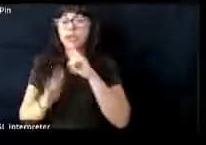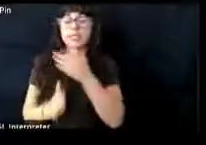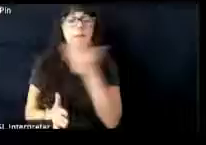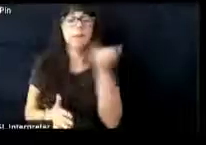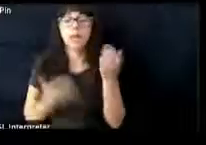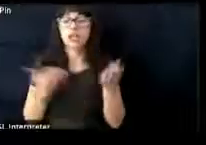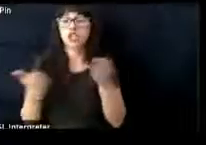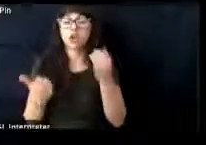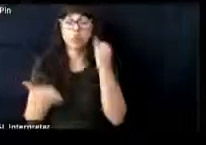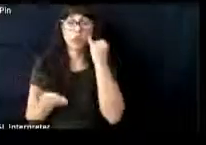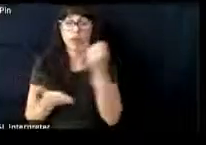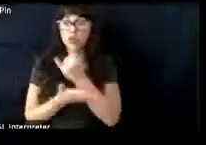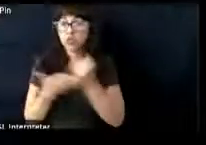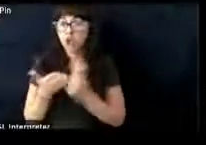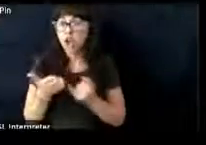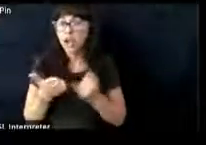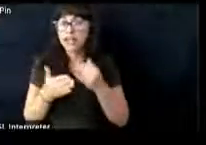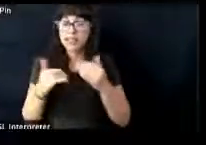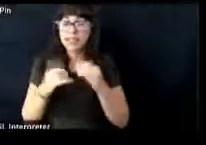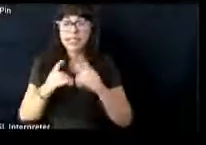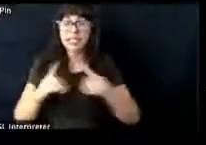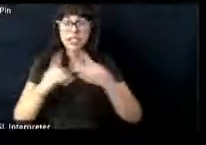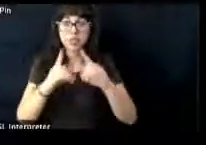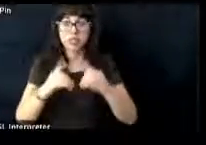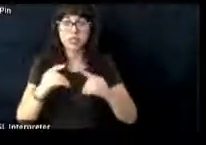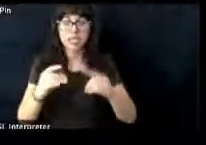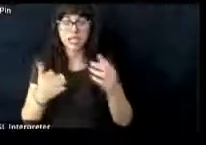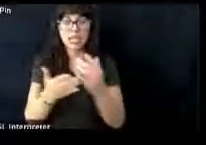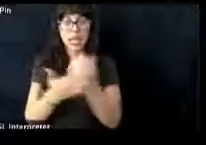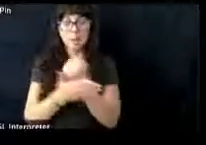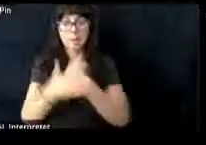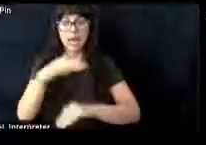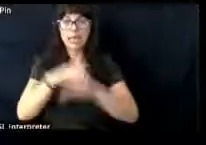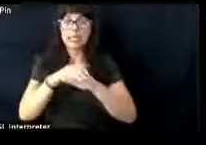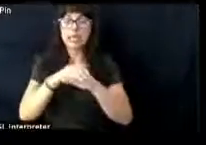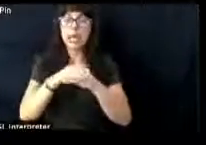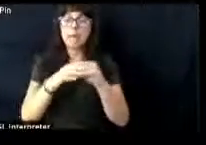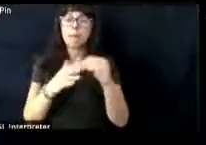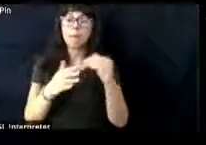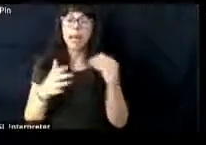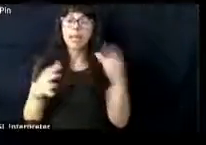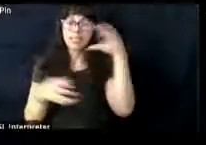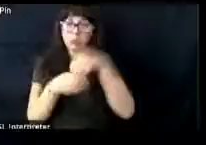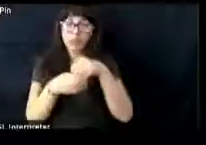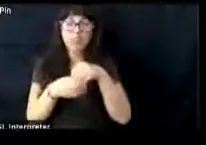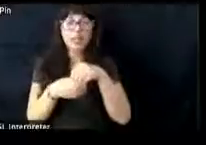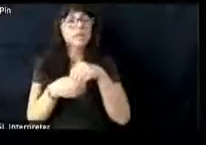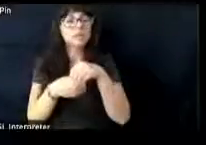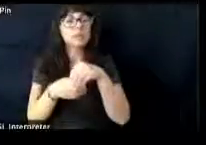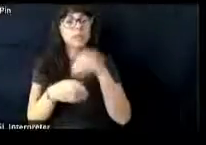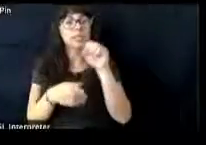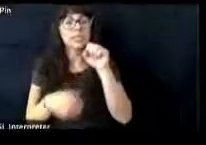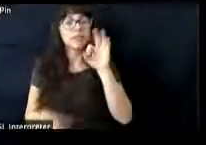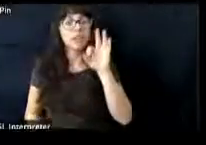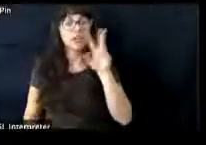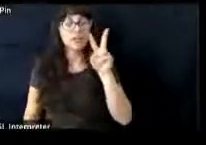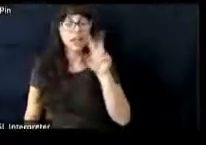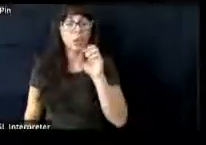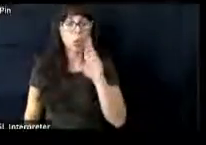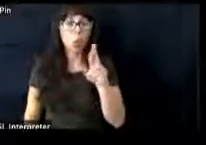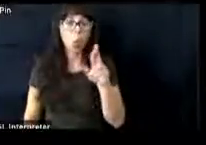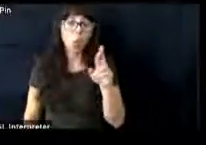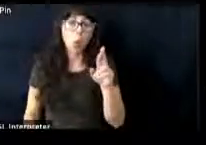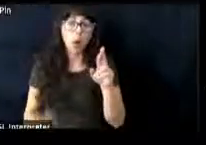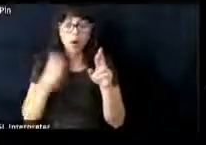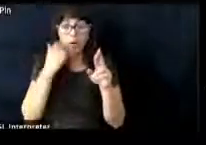that maximizes the number of districts that either wholly contained within the San Fernando Valley or which the Valley is the